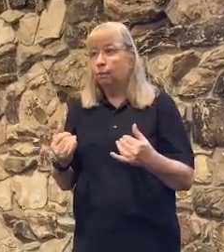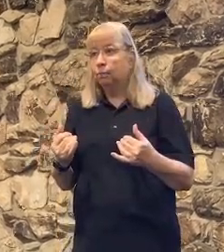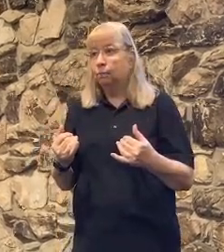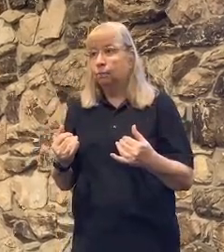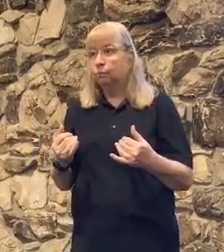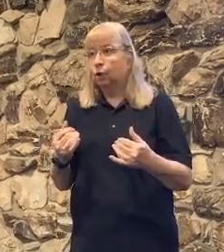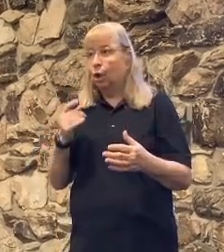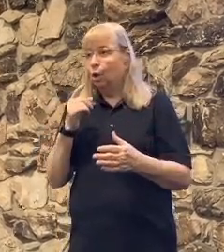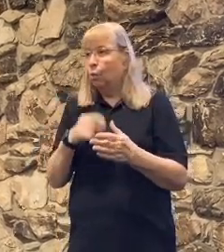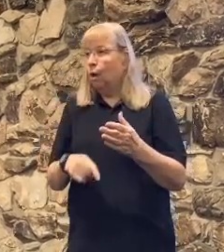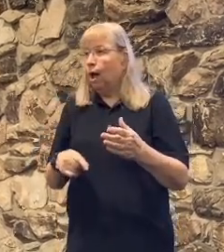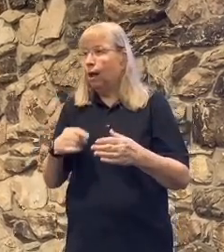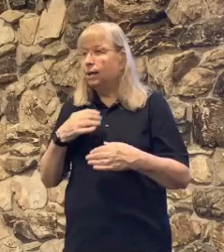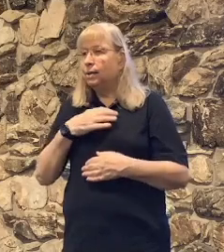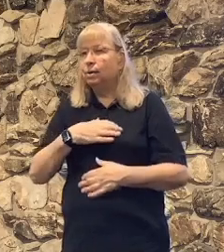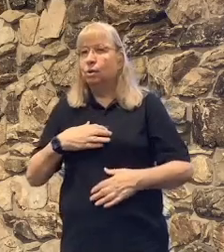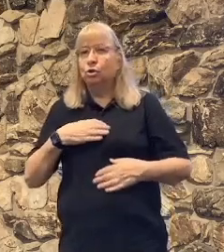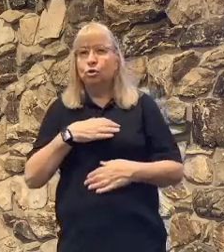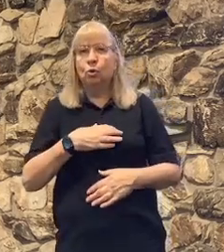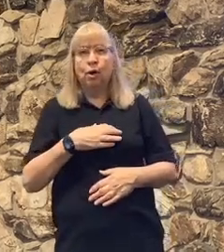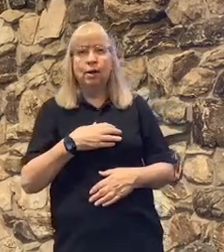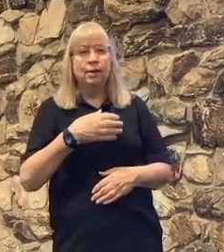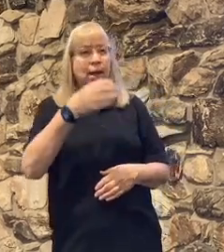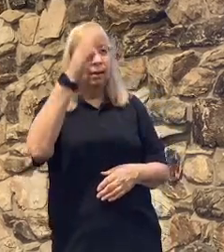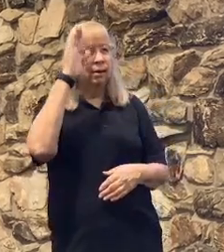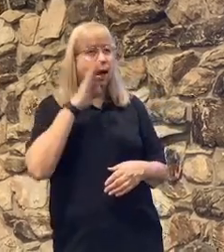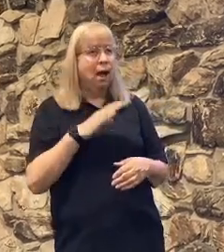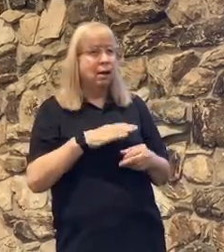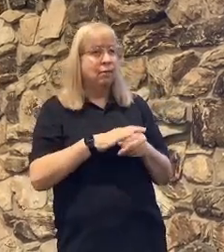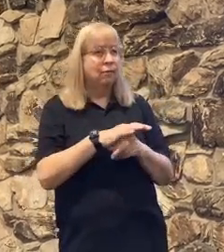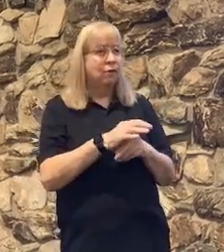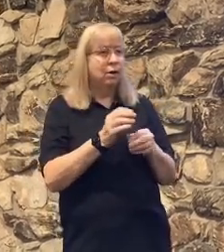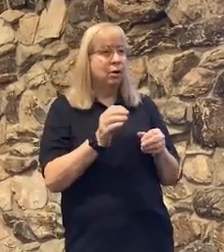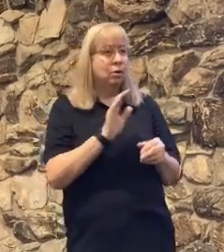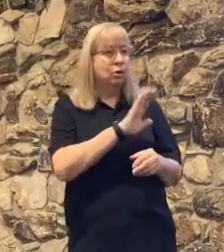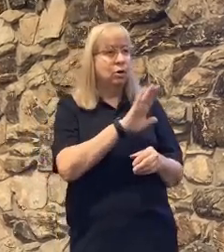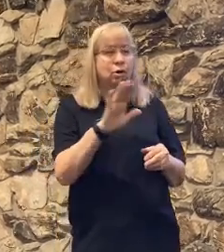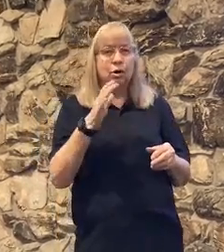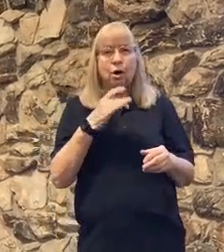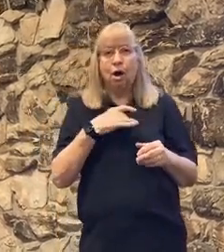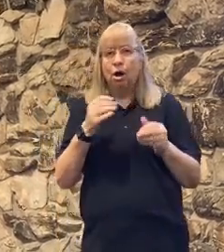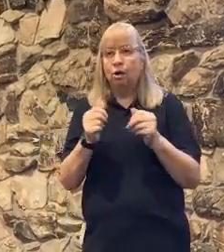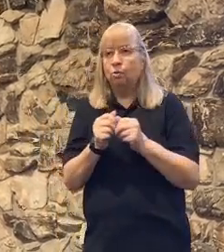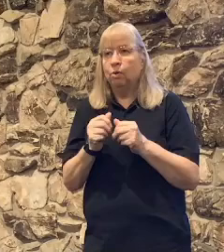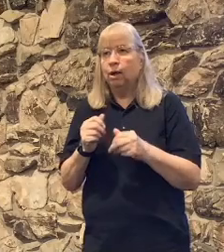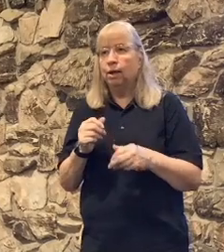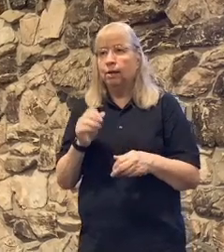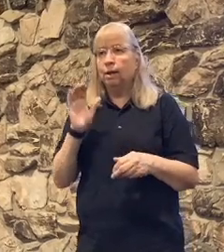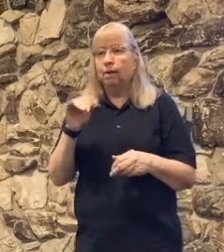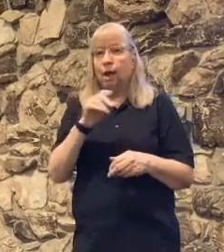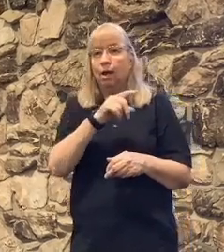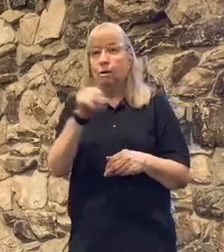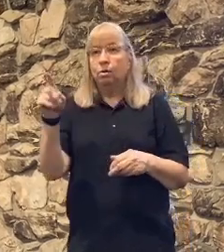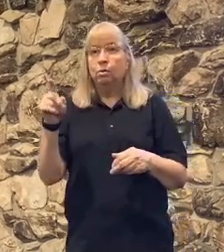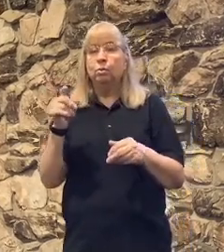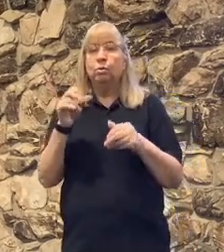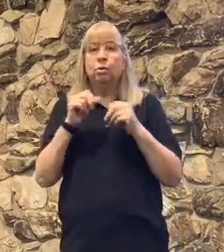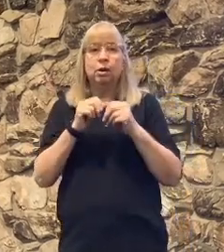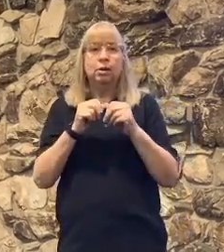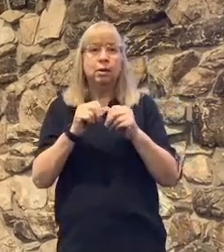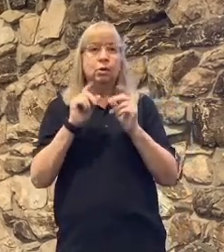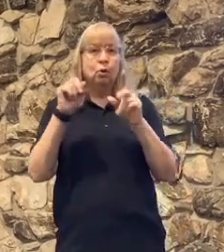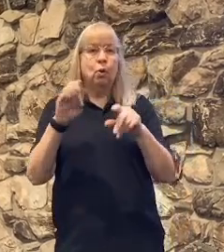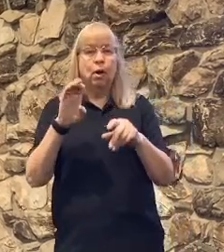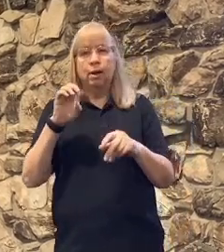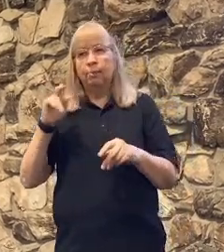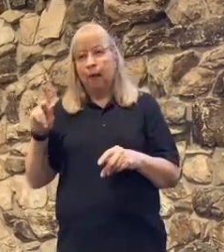What is the joy that God has filled your heart with? That you keep going back to in